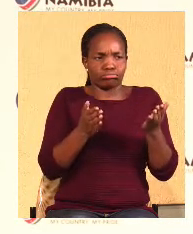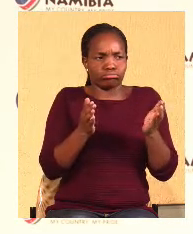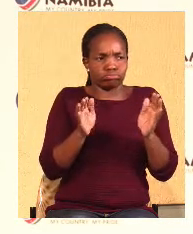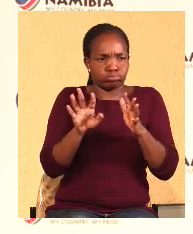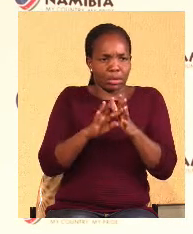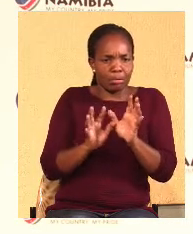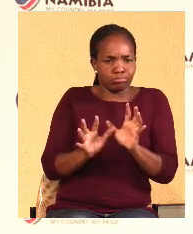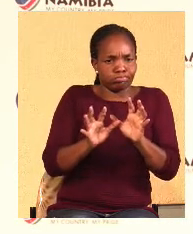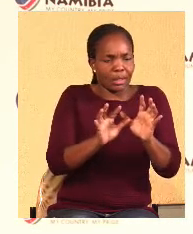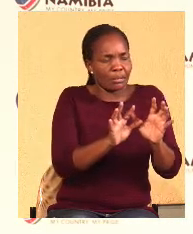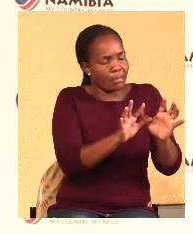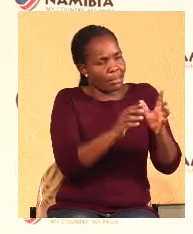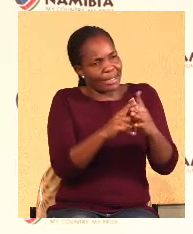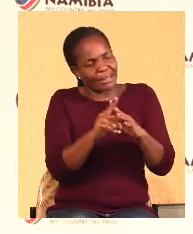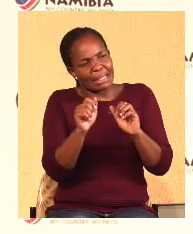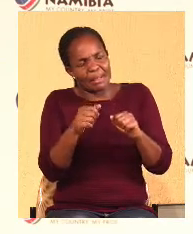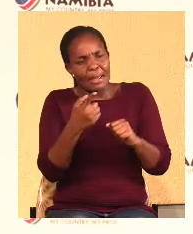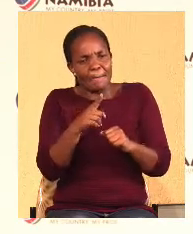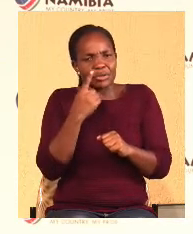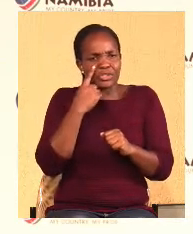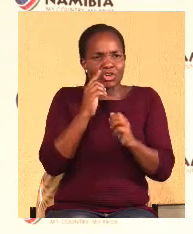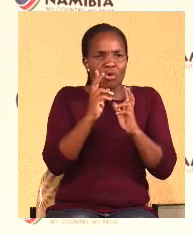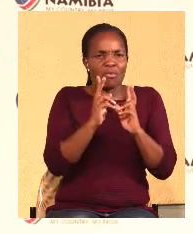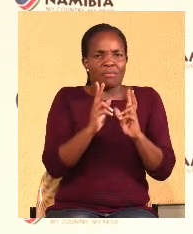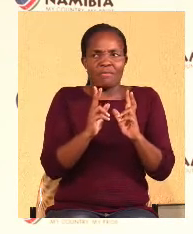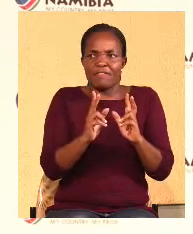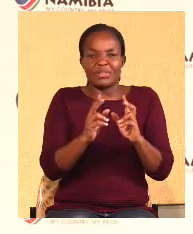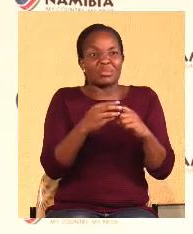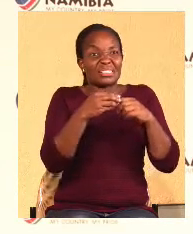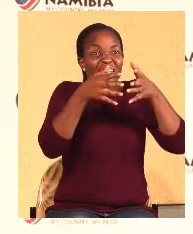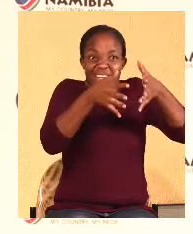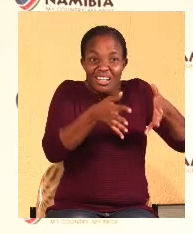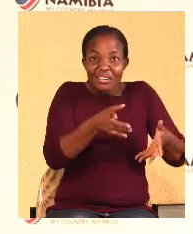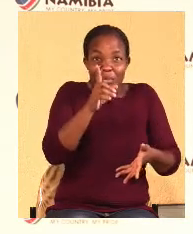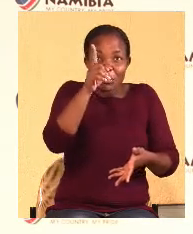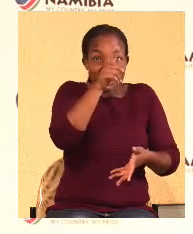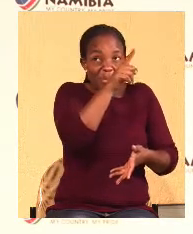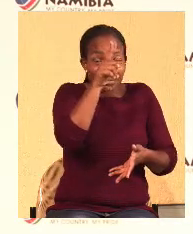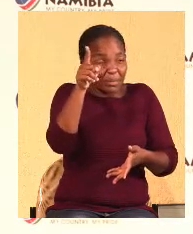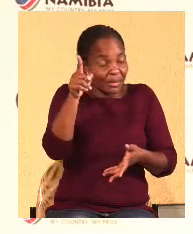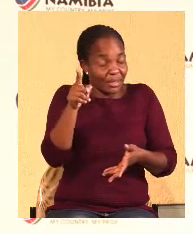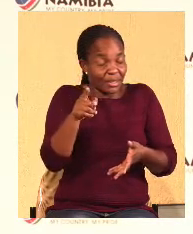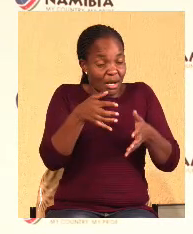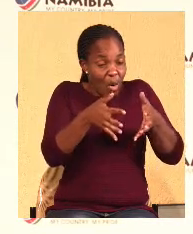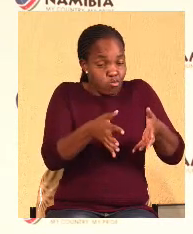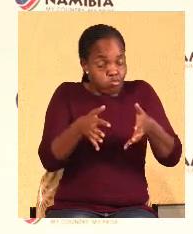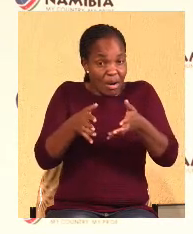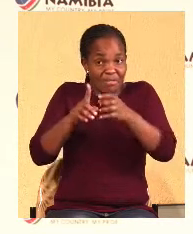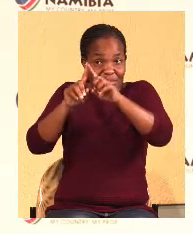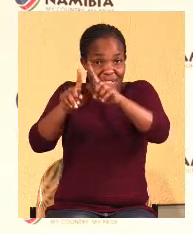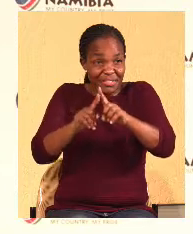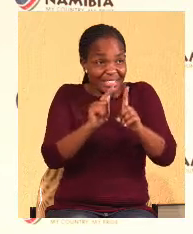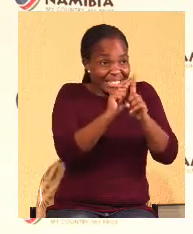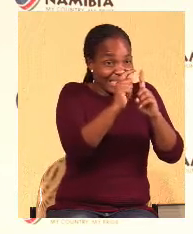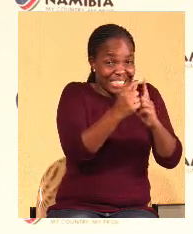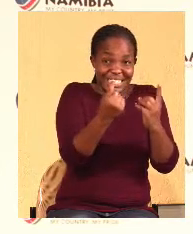more, but you will find out that people, especially in rural areas, because of different traditions that